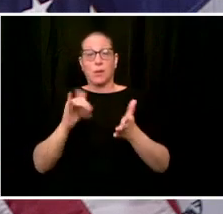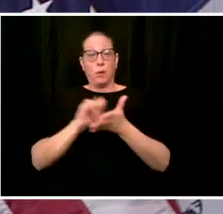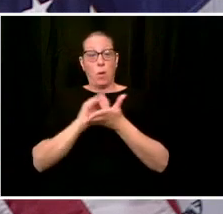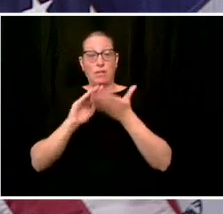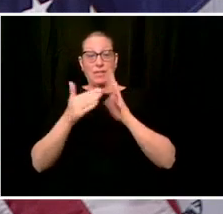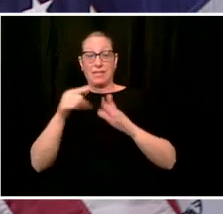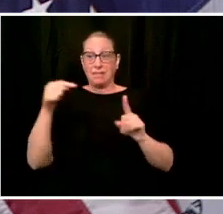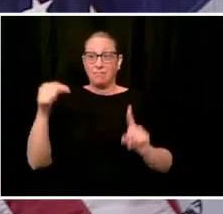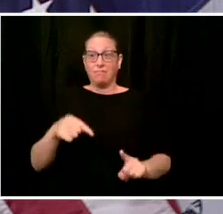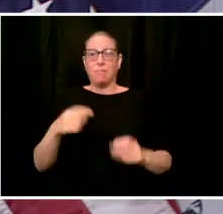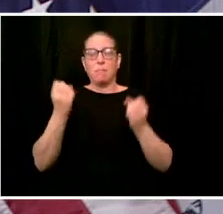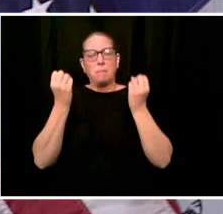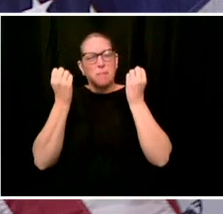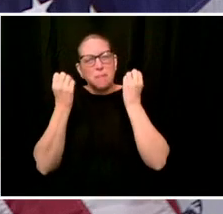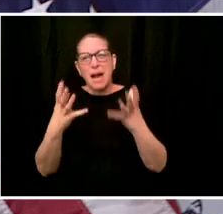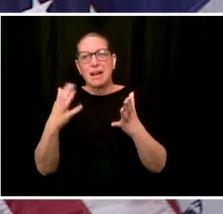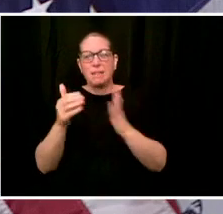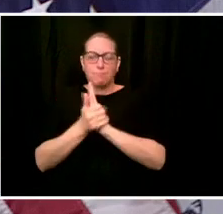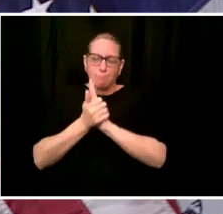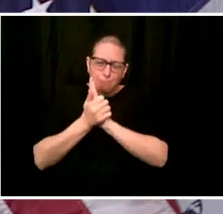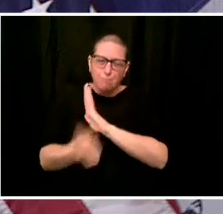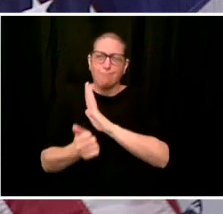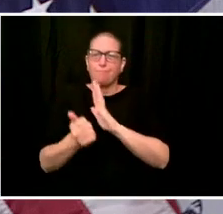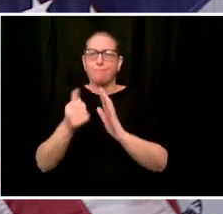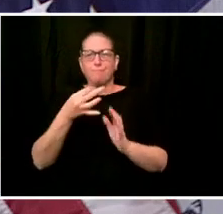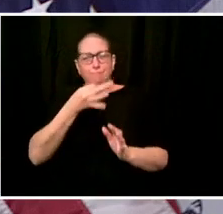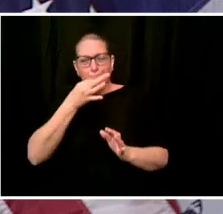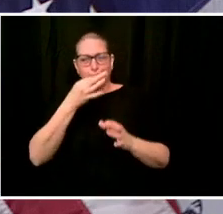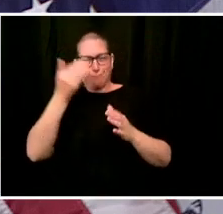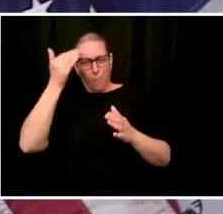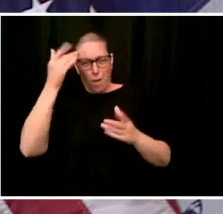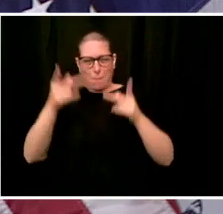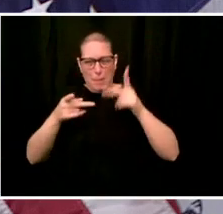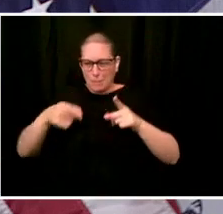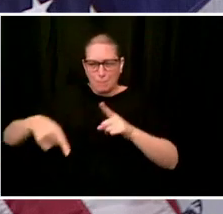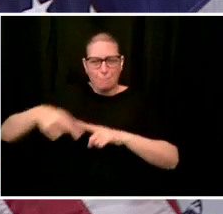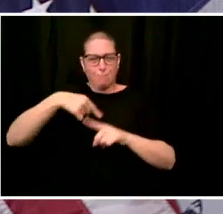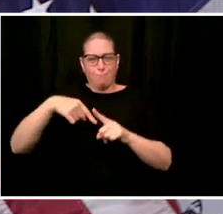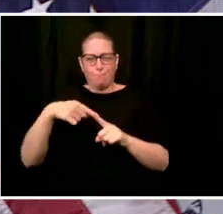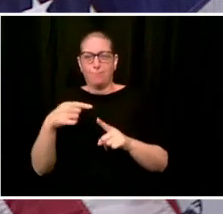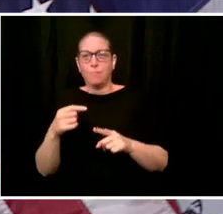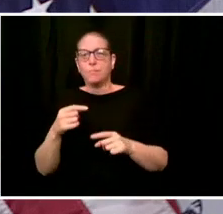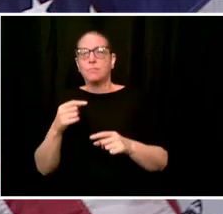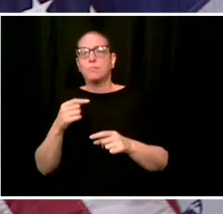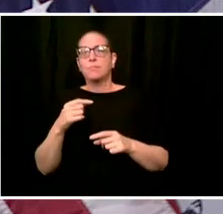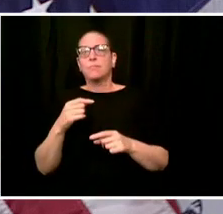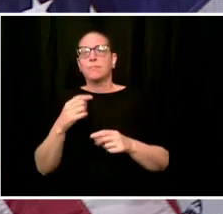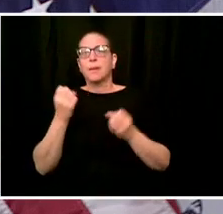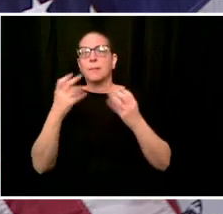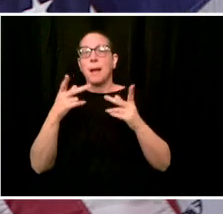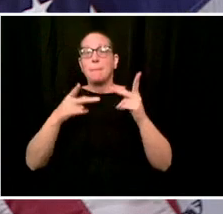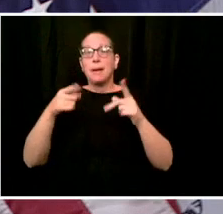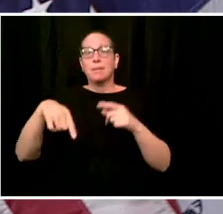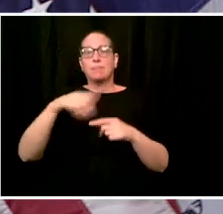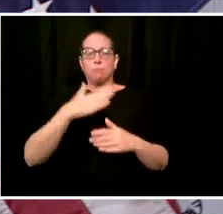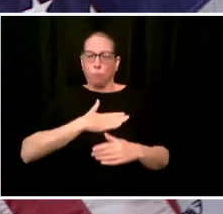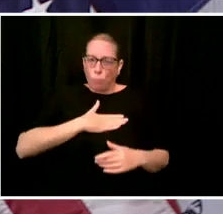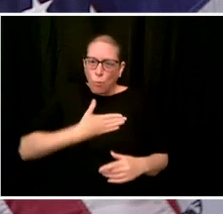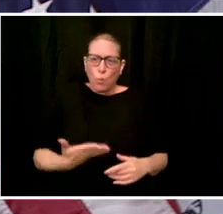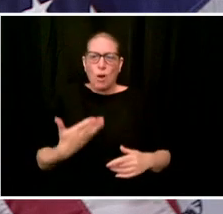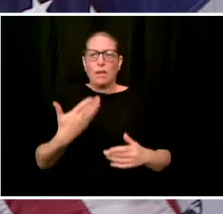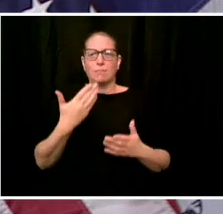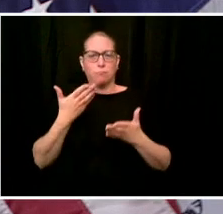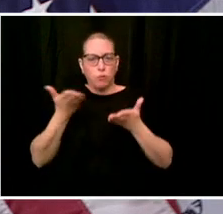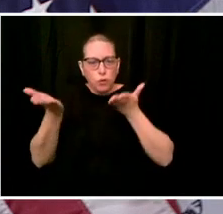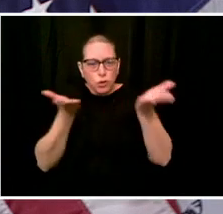and particularly in public service in this city, has really become evident in this moment of crisis. I don't know anyone who's